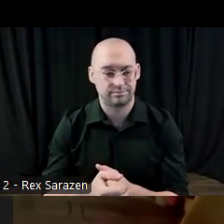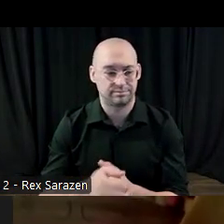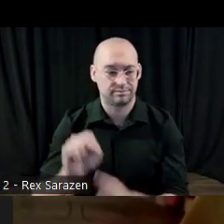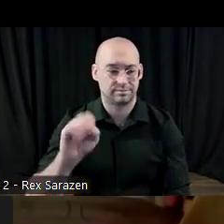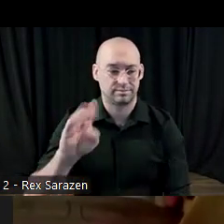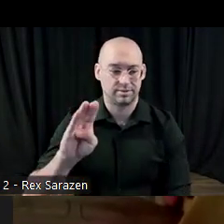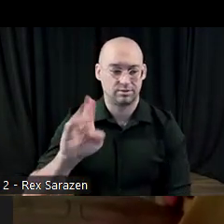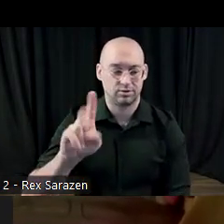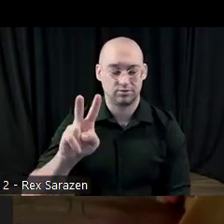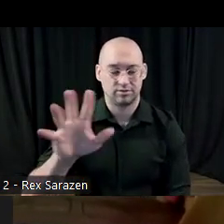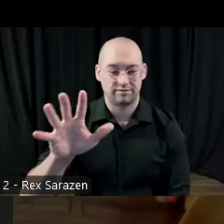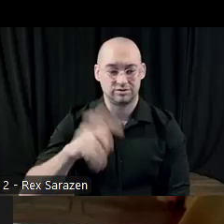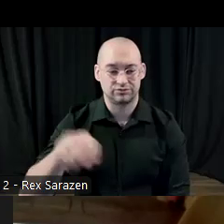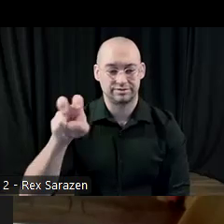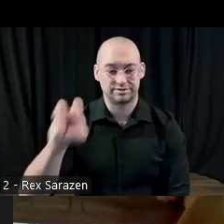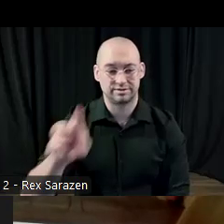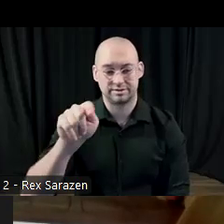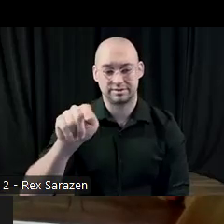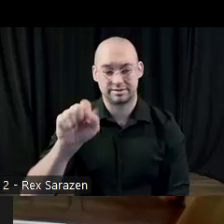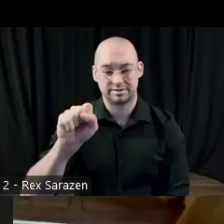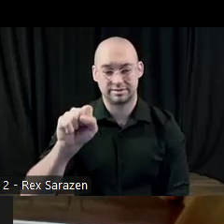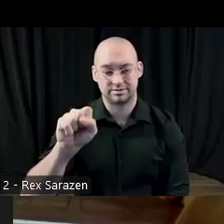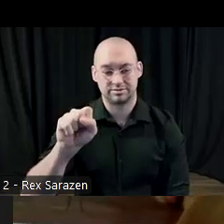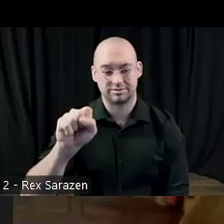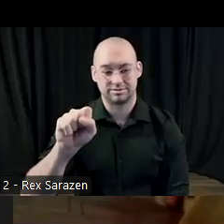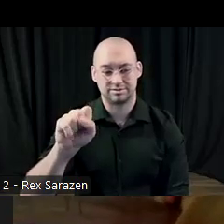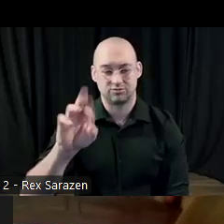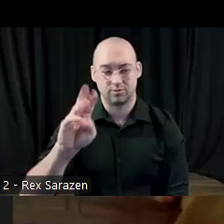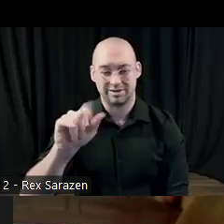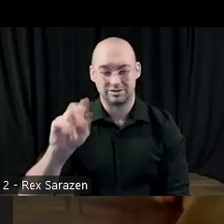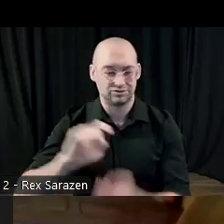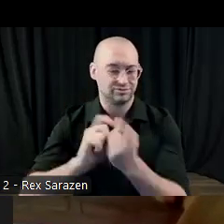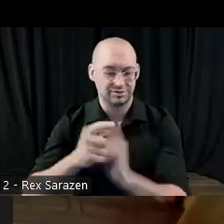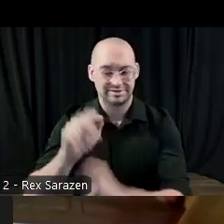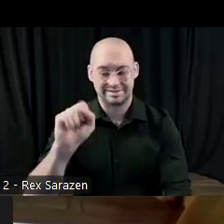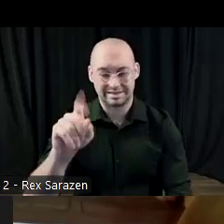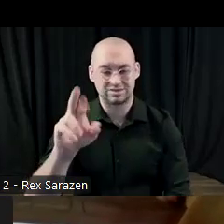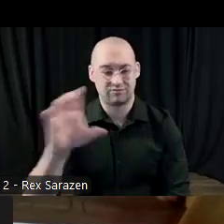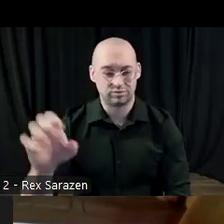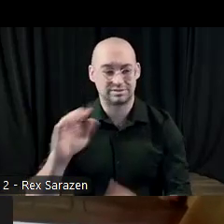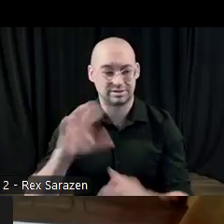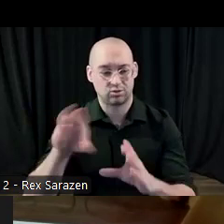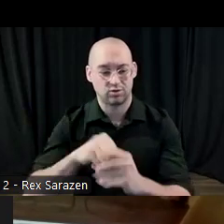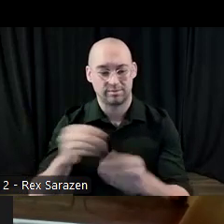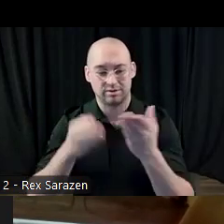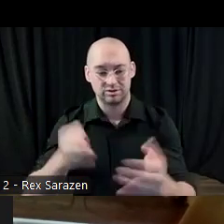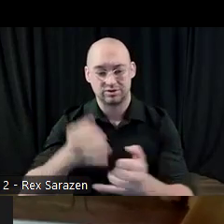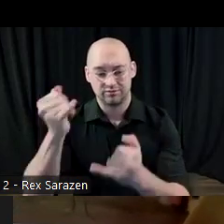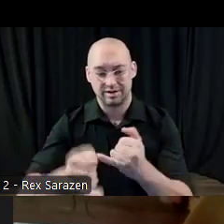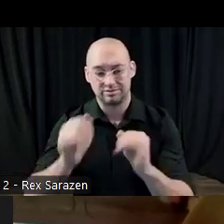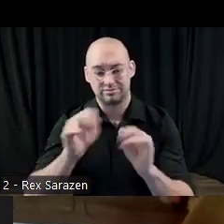SB 125 Transportation Task Force, including recommendations in the final